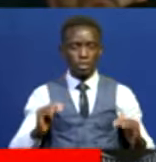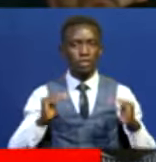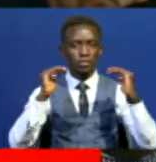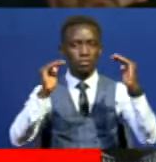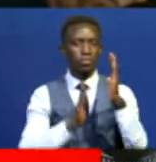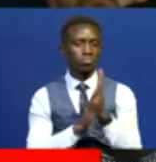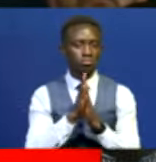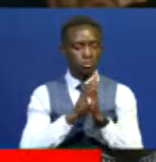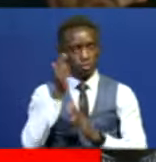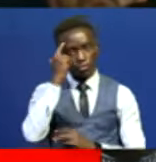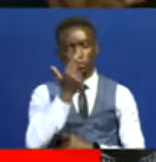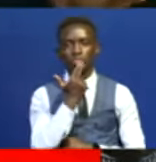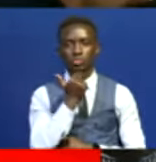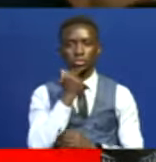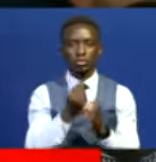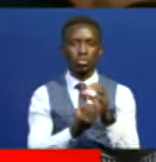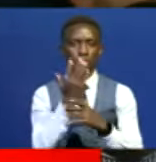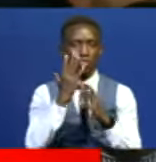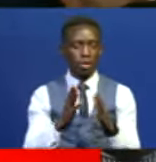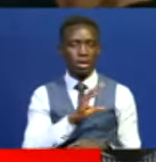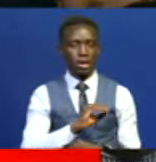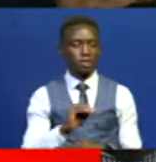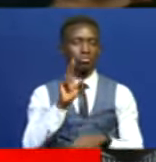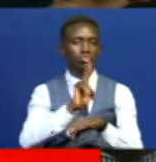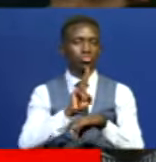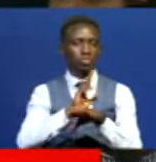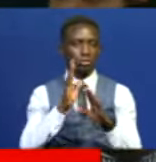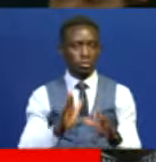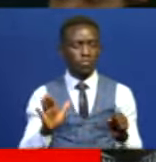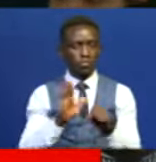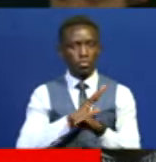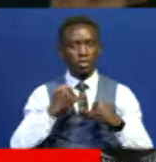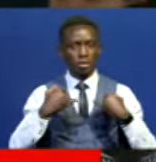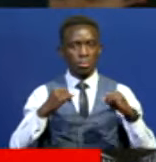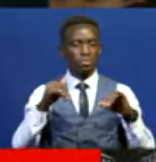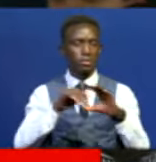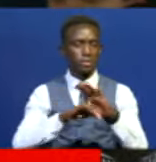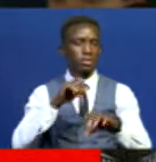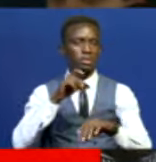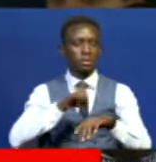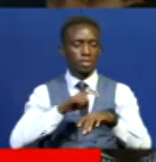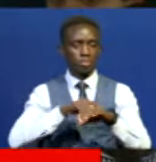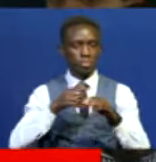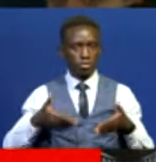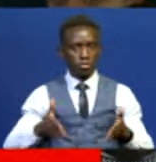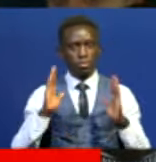sugar growers and consumers are fully implemented in a timely fashion.